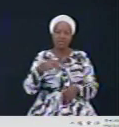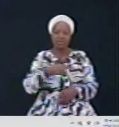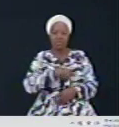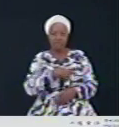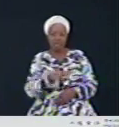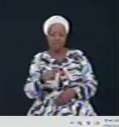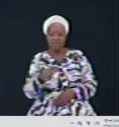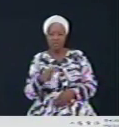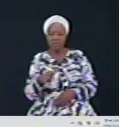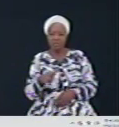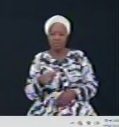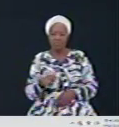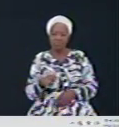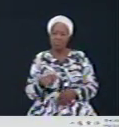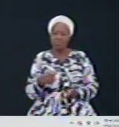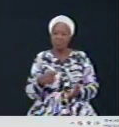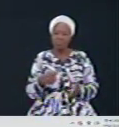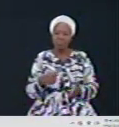religious, formal,